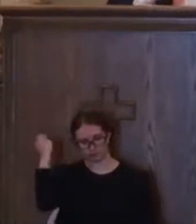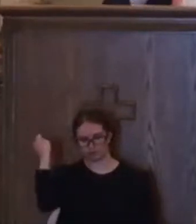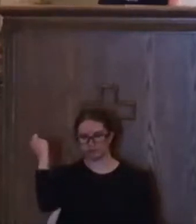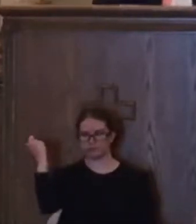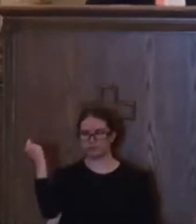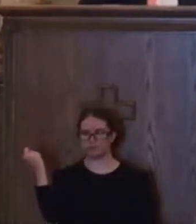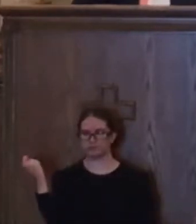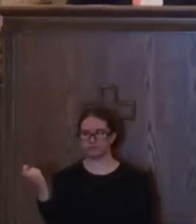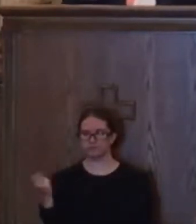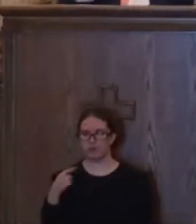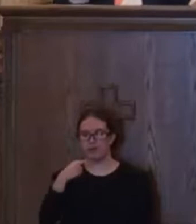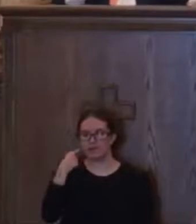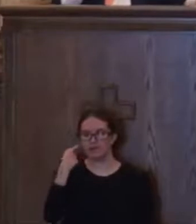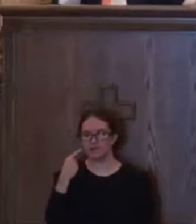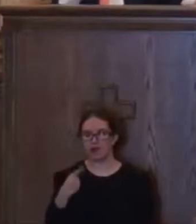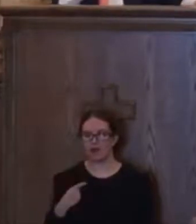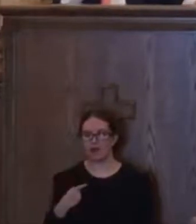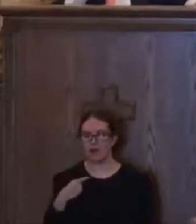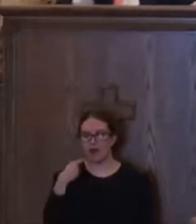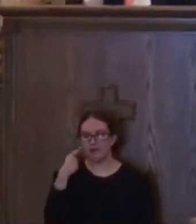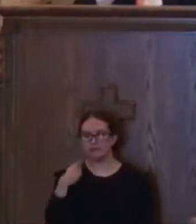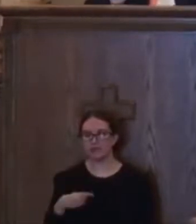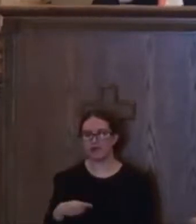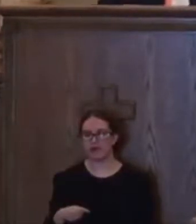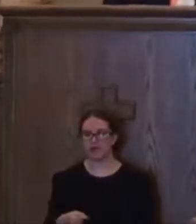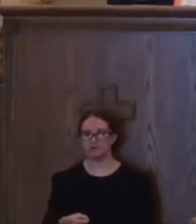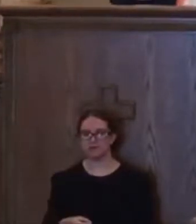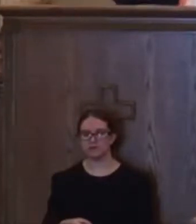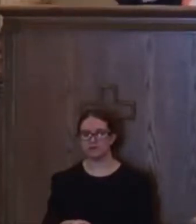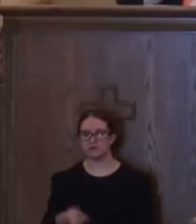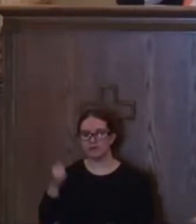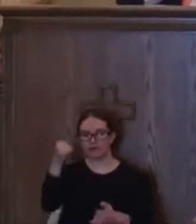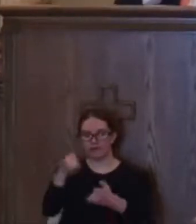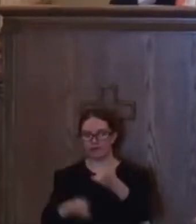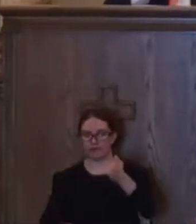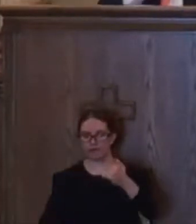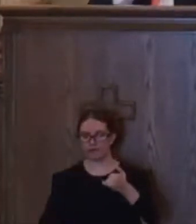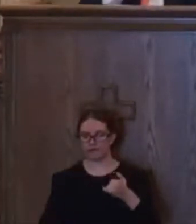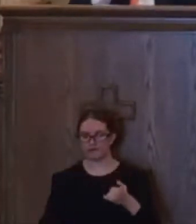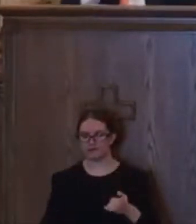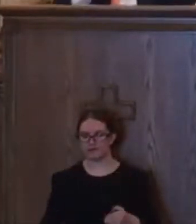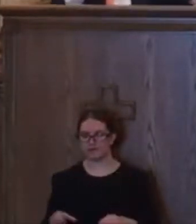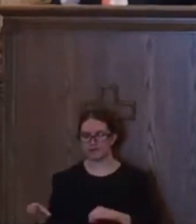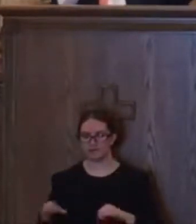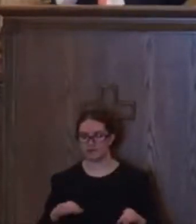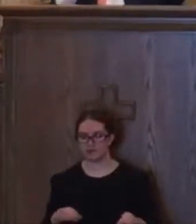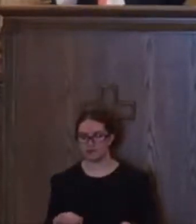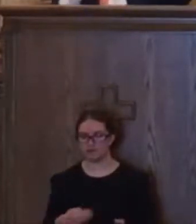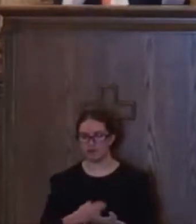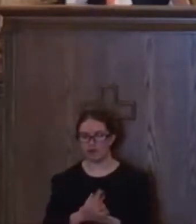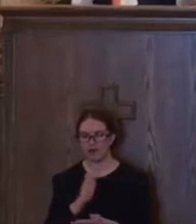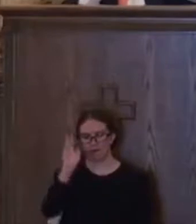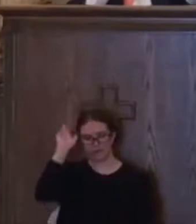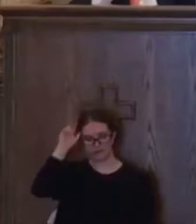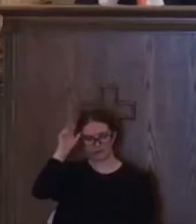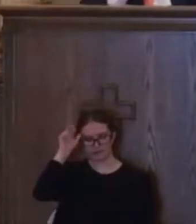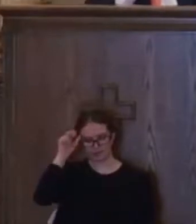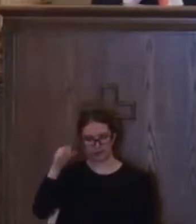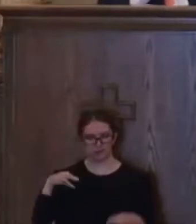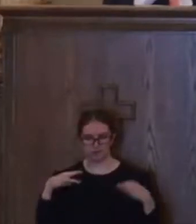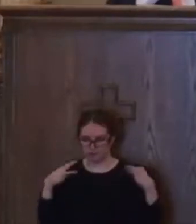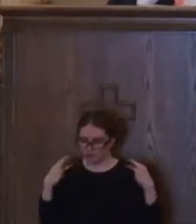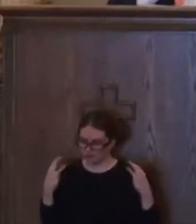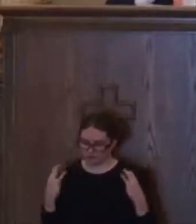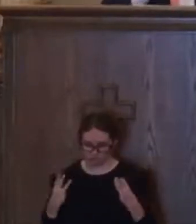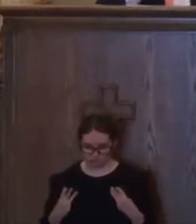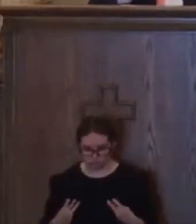And what am I telling you this morning? I'm telling you that the last thing we need to do is to allow the devil to wear us